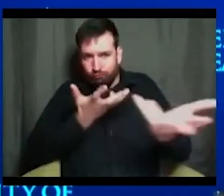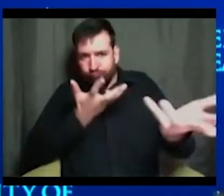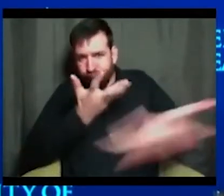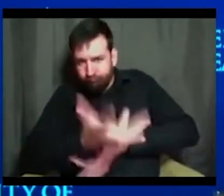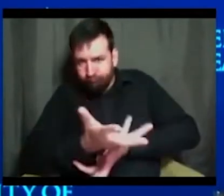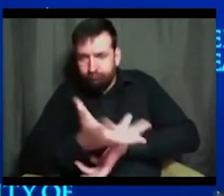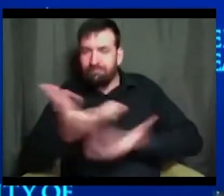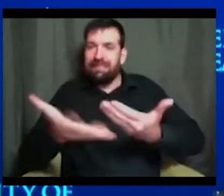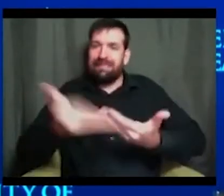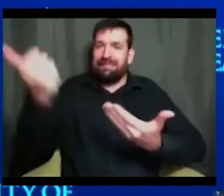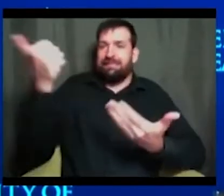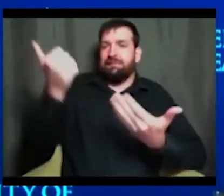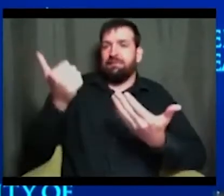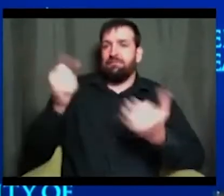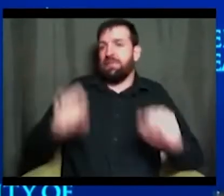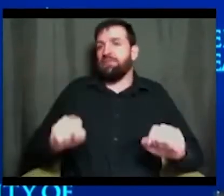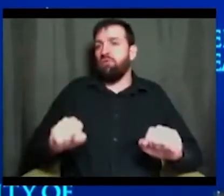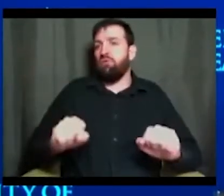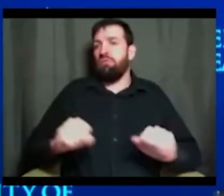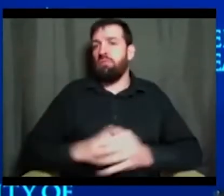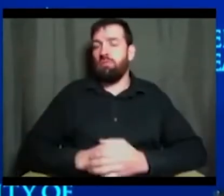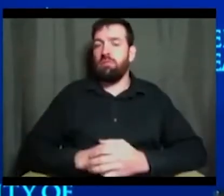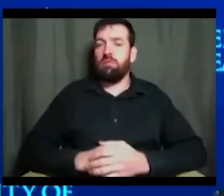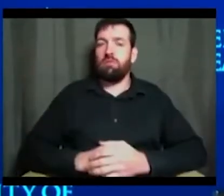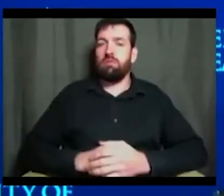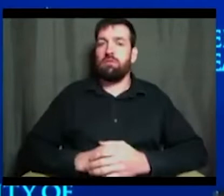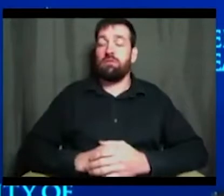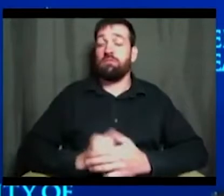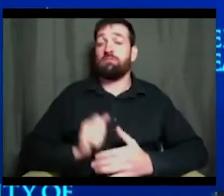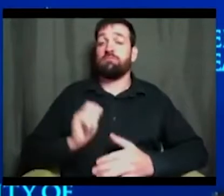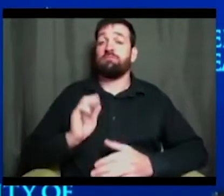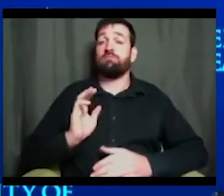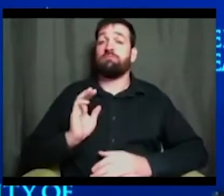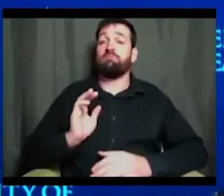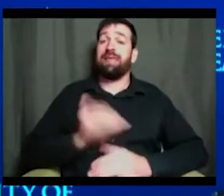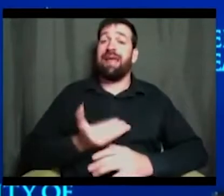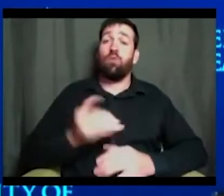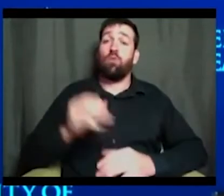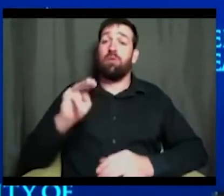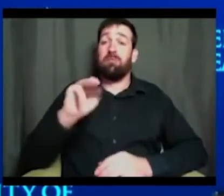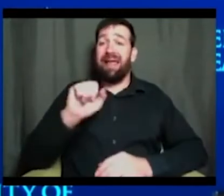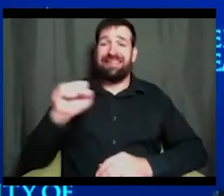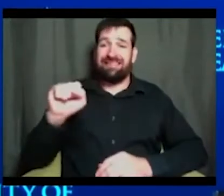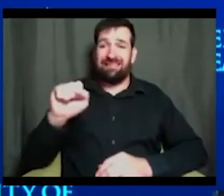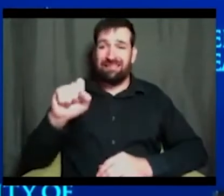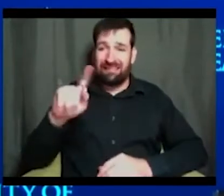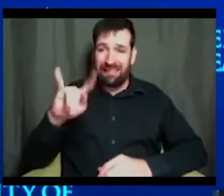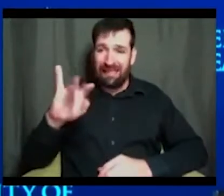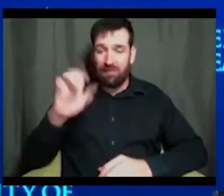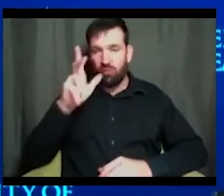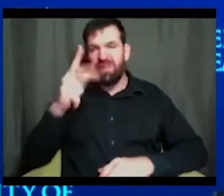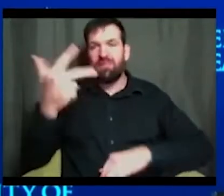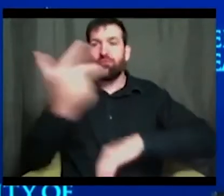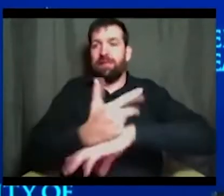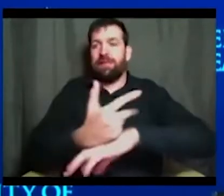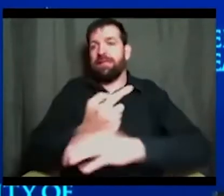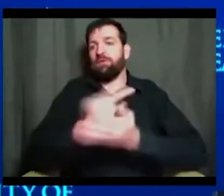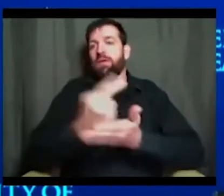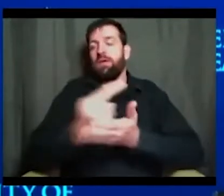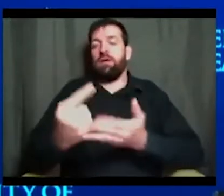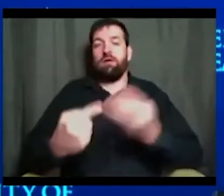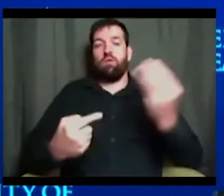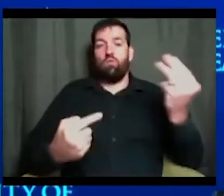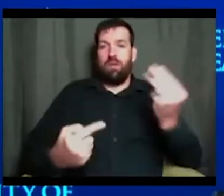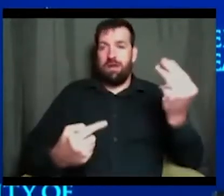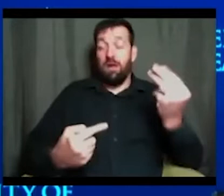as easy as possible. Our mass site is going to be 3 days a week, Wednesday through